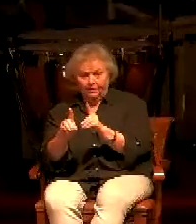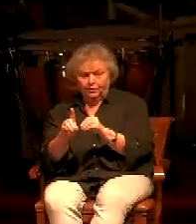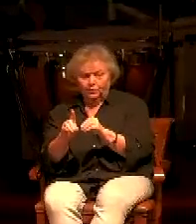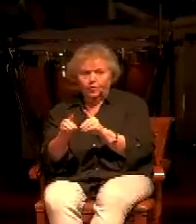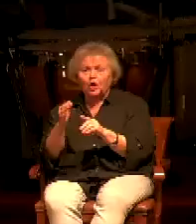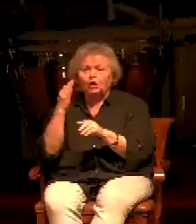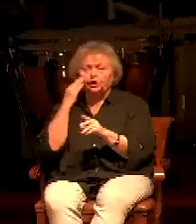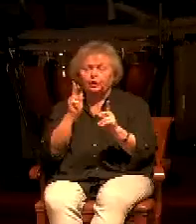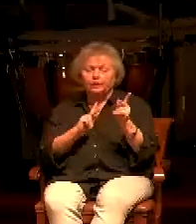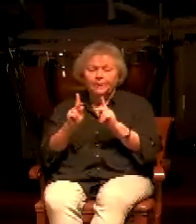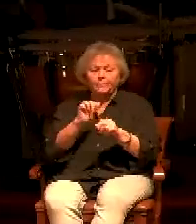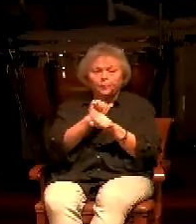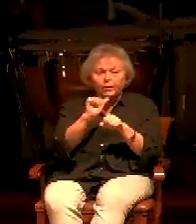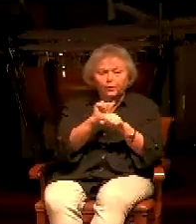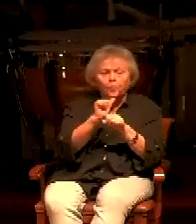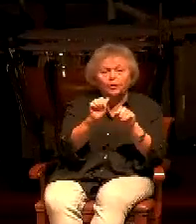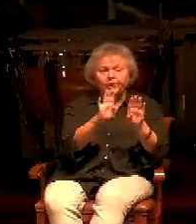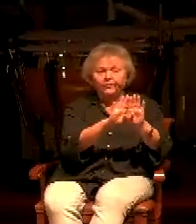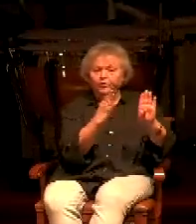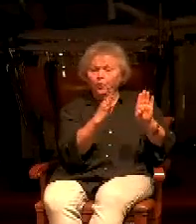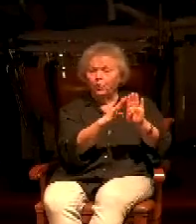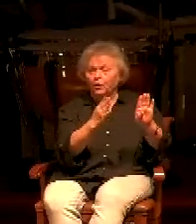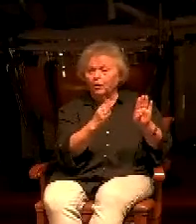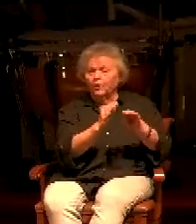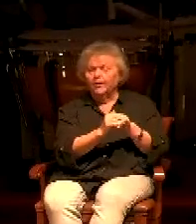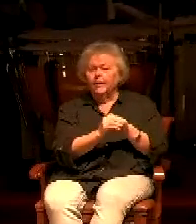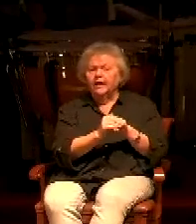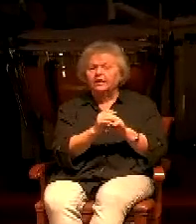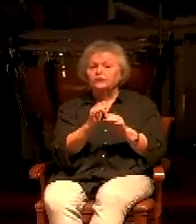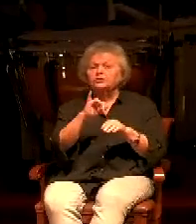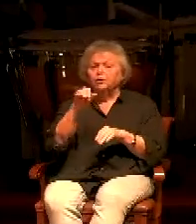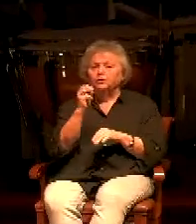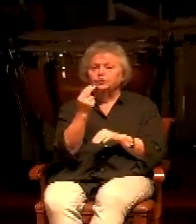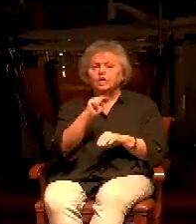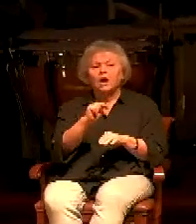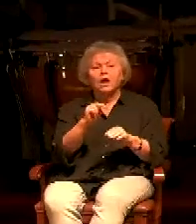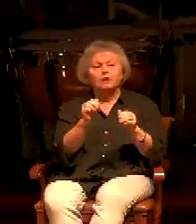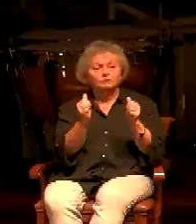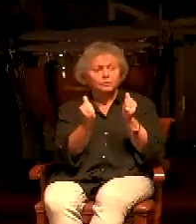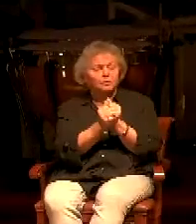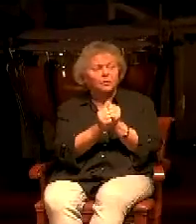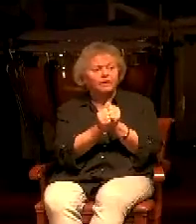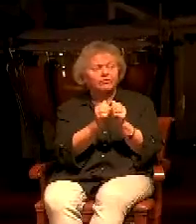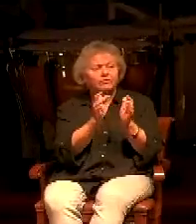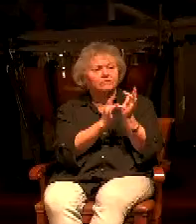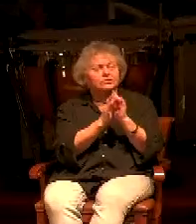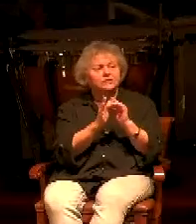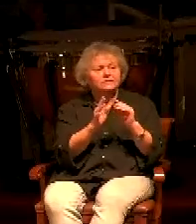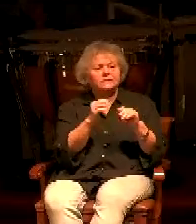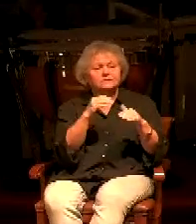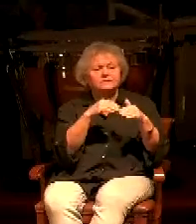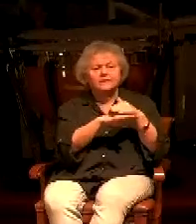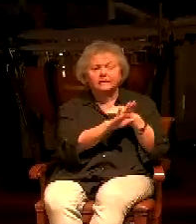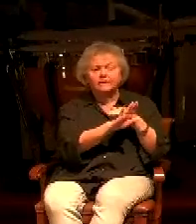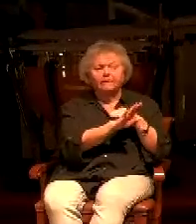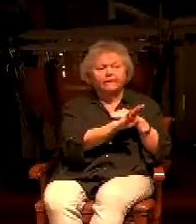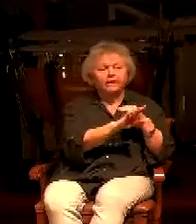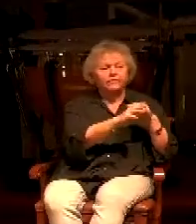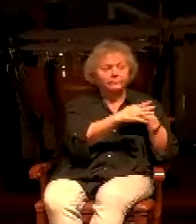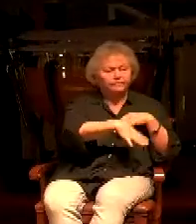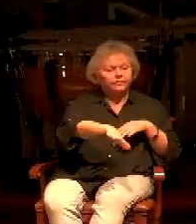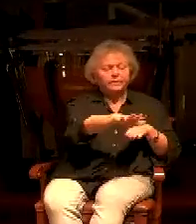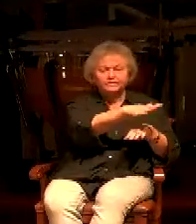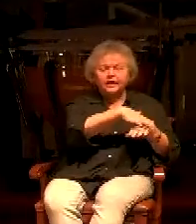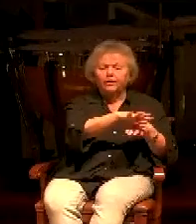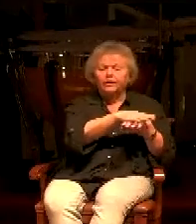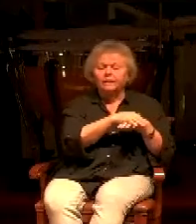the people working the gate, he entered in with Jesus into the courtyard. John was allowed to go in. We don't know why, but somehow or another, he knows these